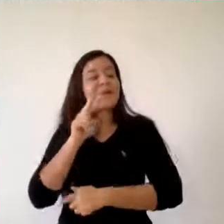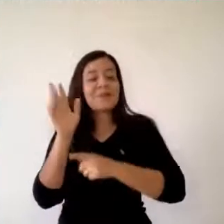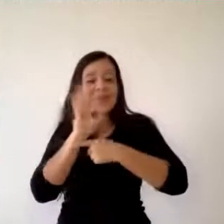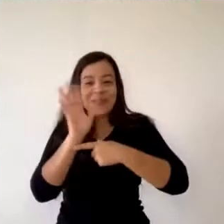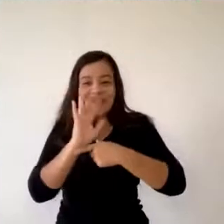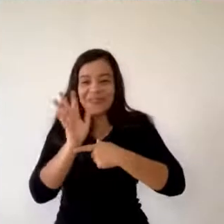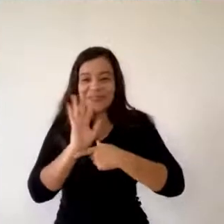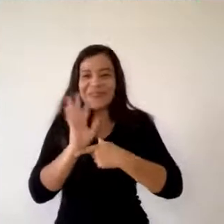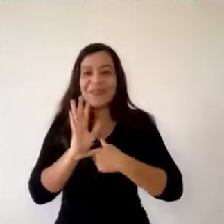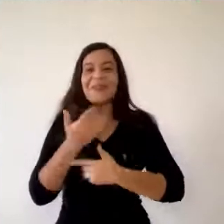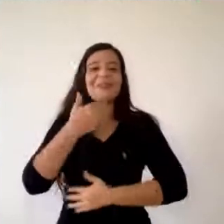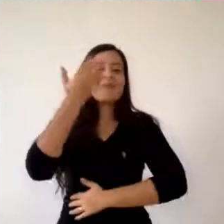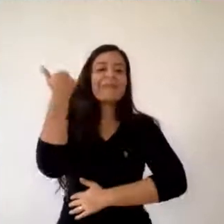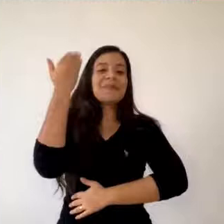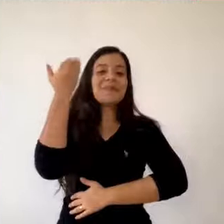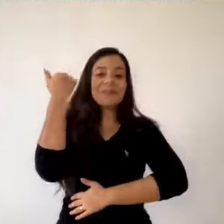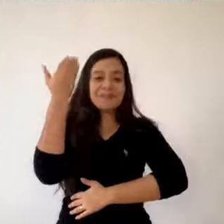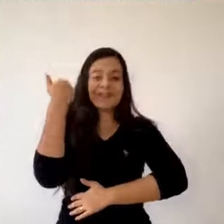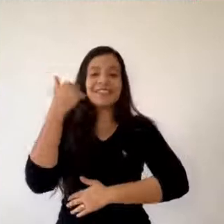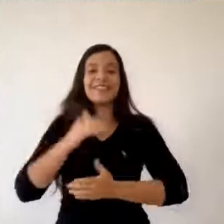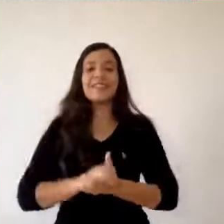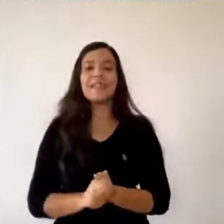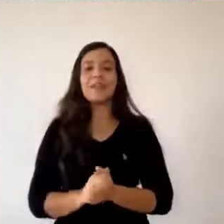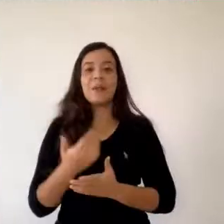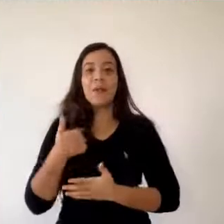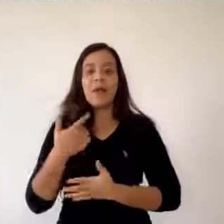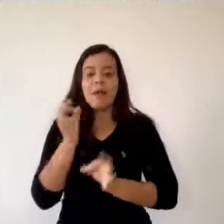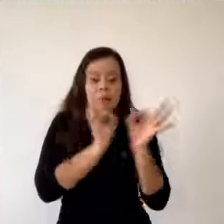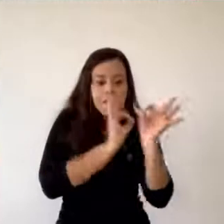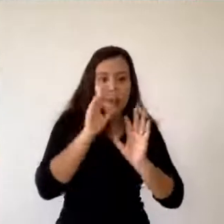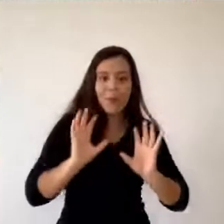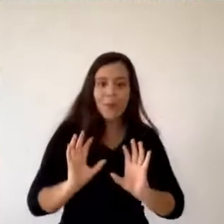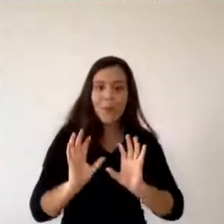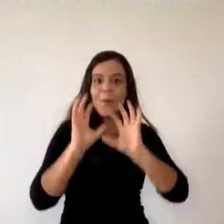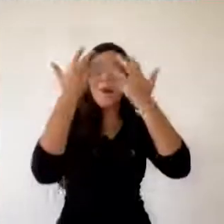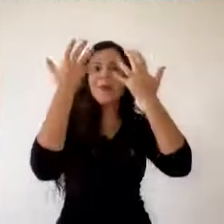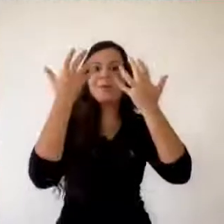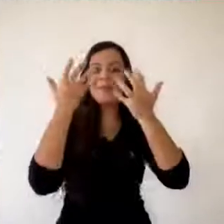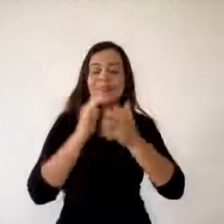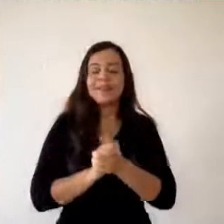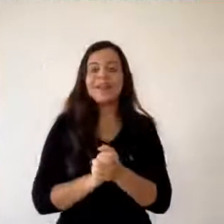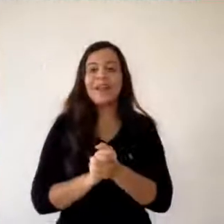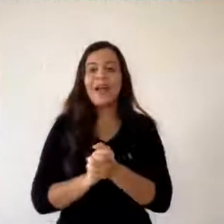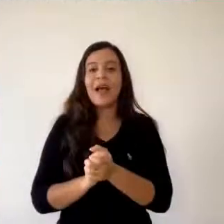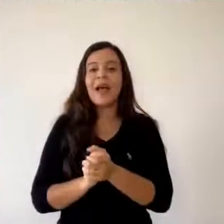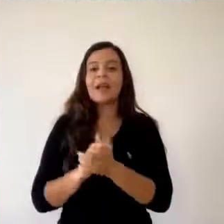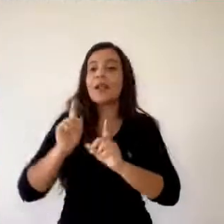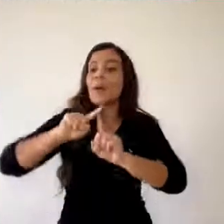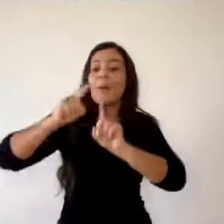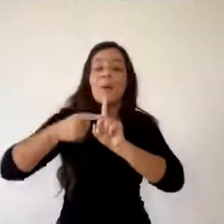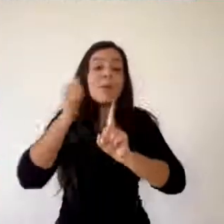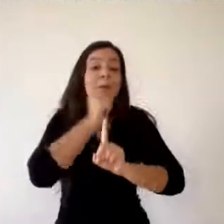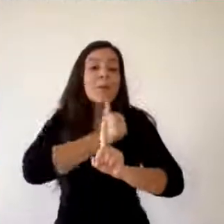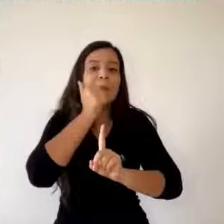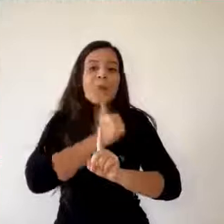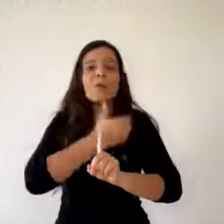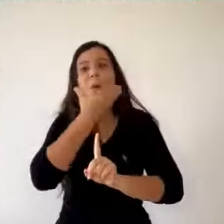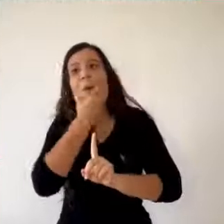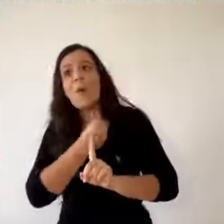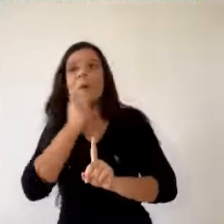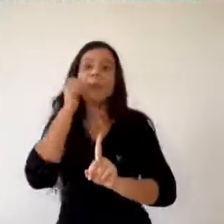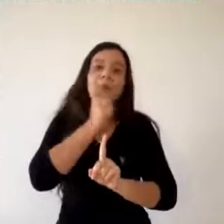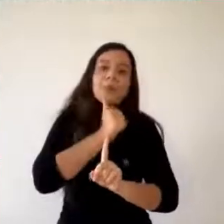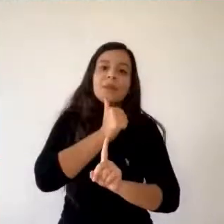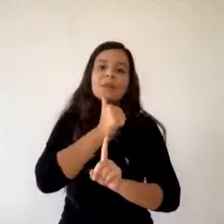which someone prepared the revelation instead of using